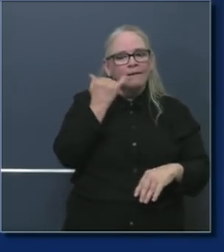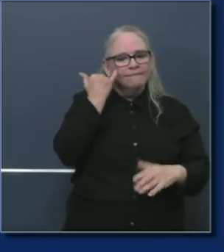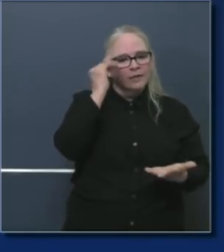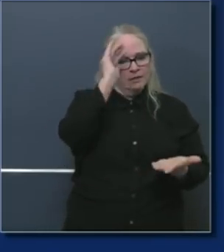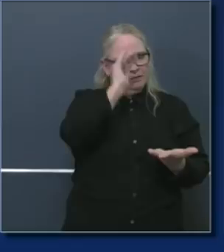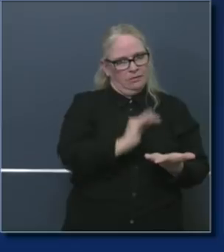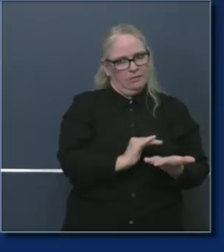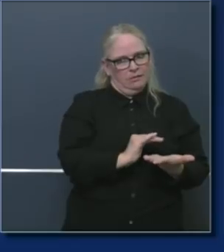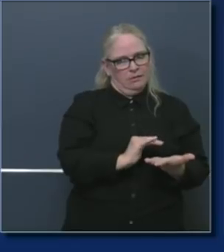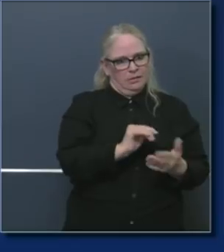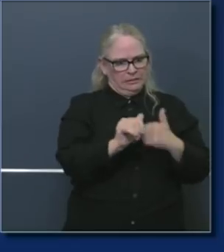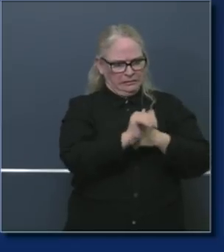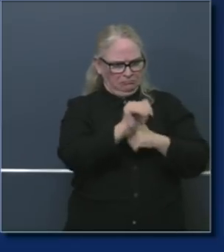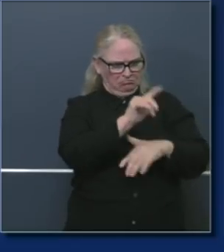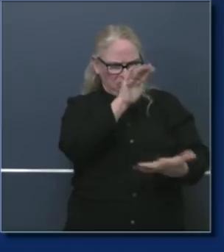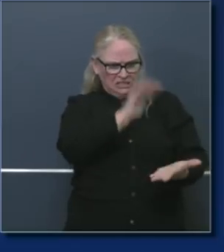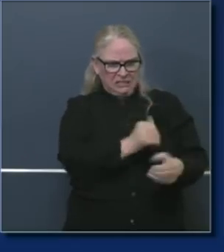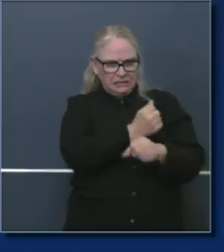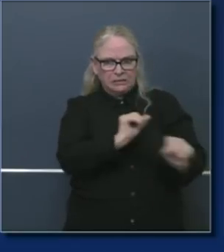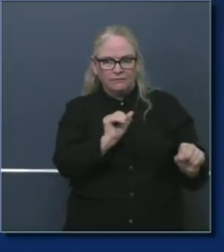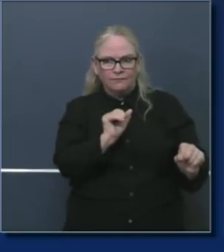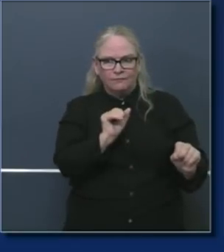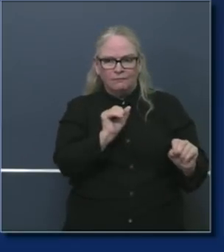Californians from contracting COVID-19.